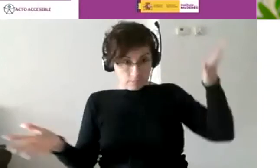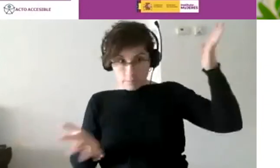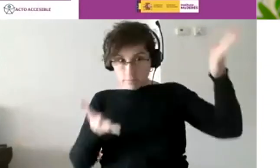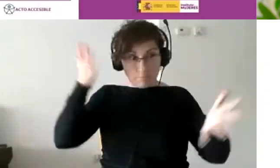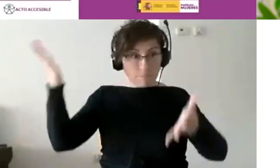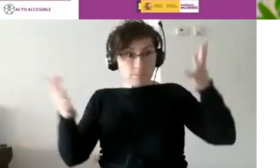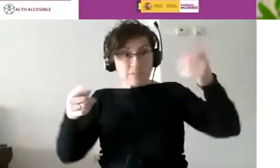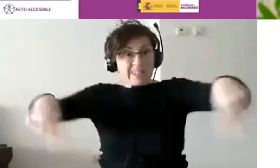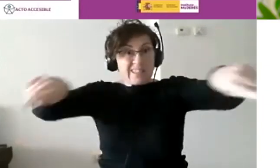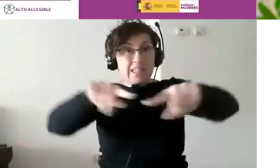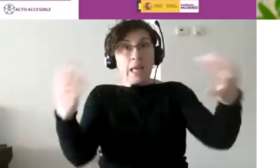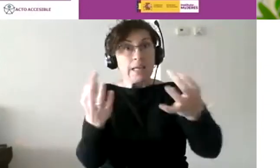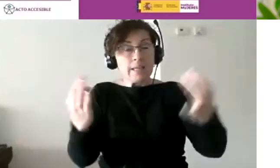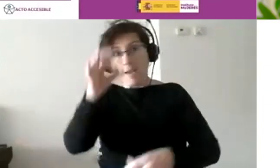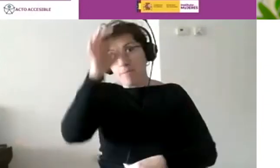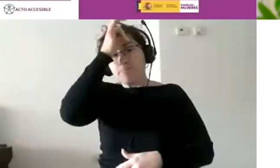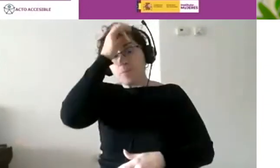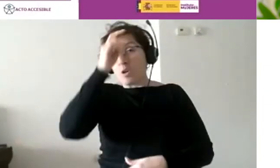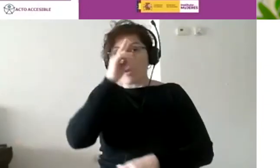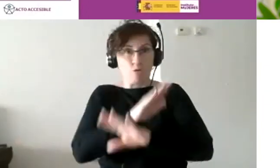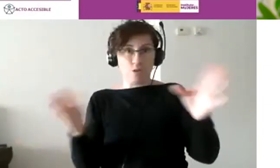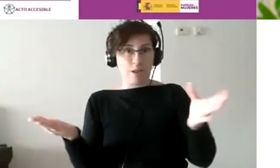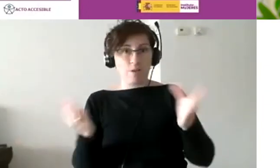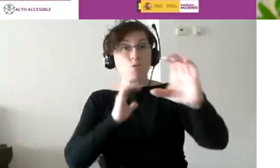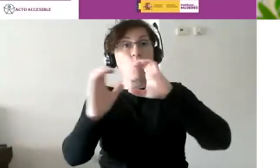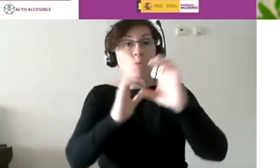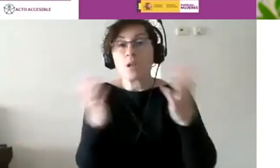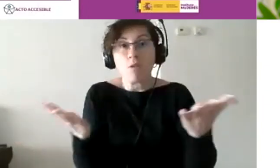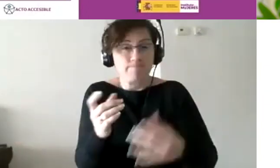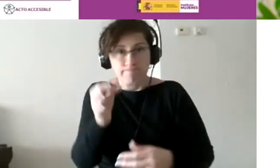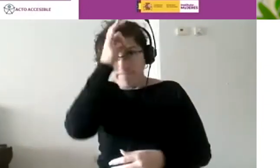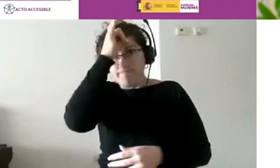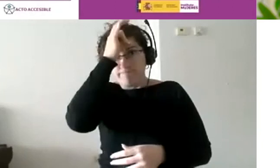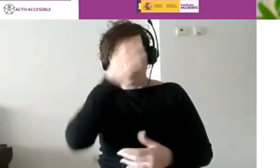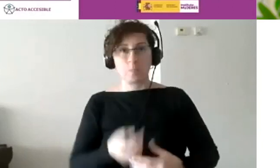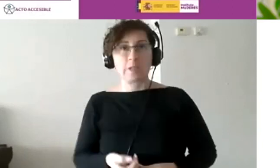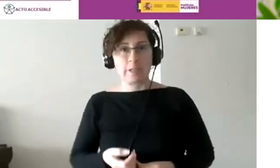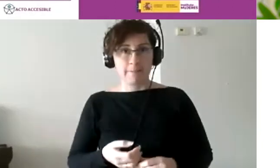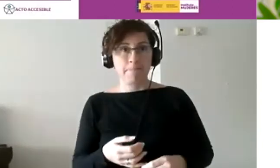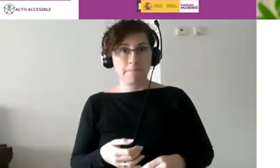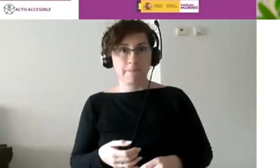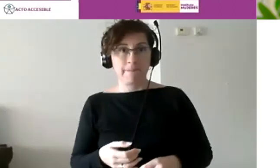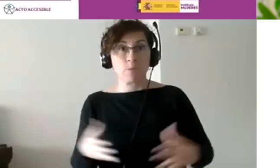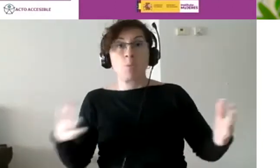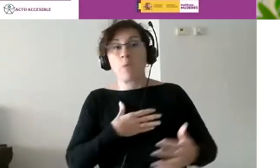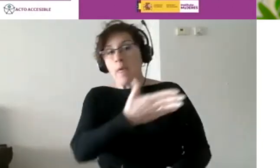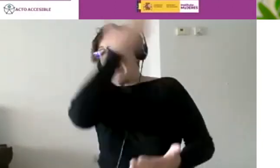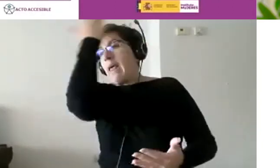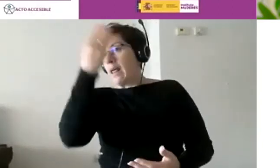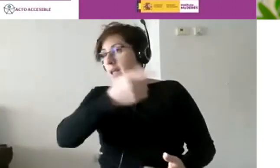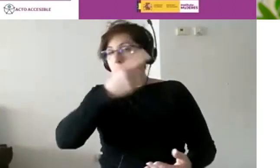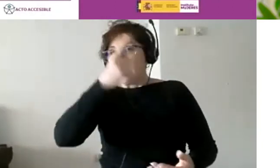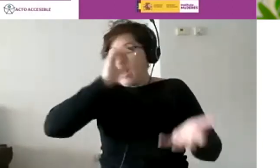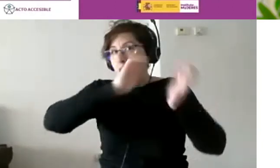don't know how to communicate. They just think, oh, that's something crazy. Maybe it's better not